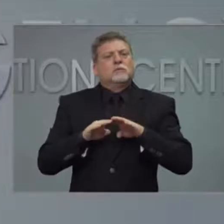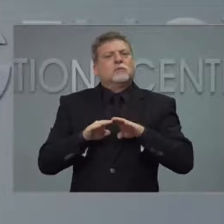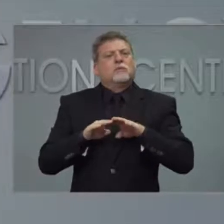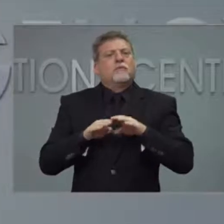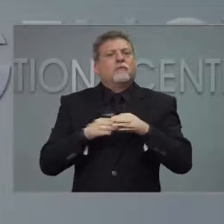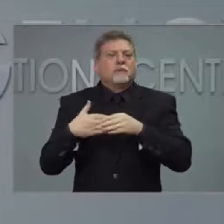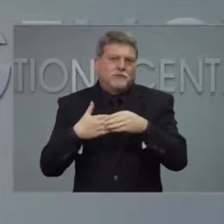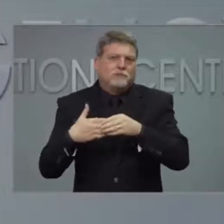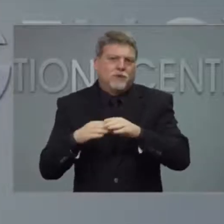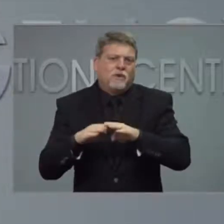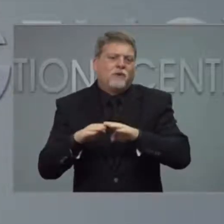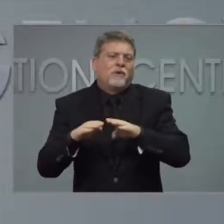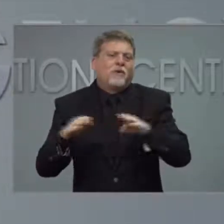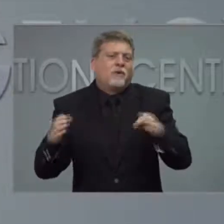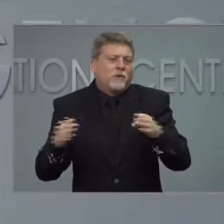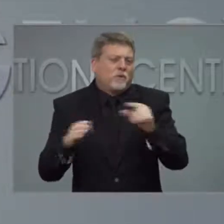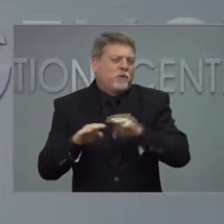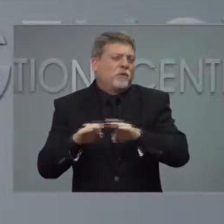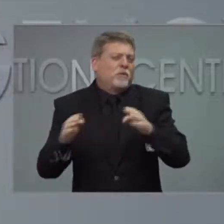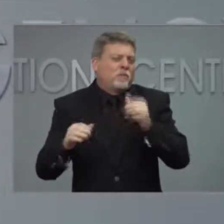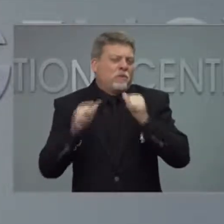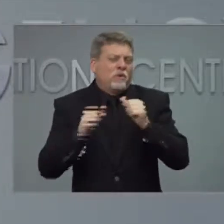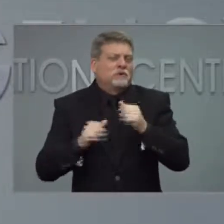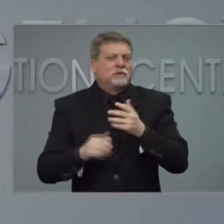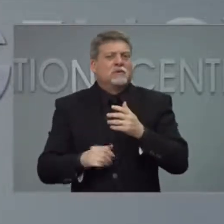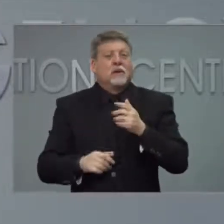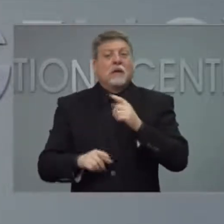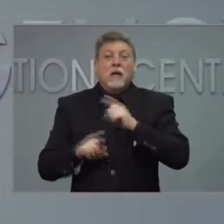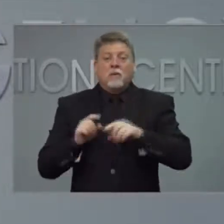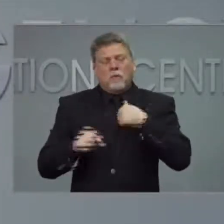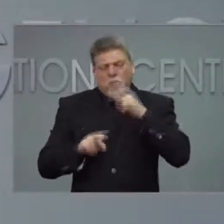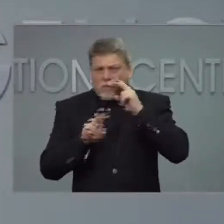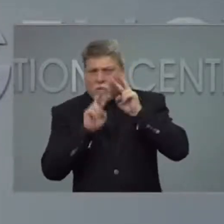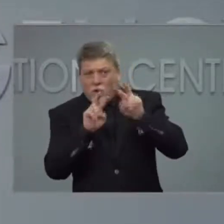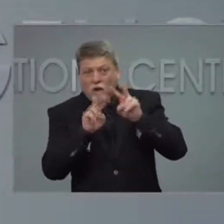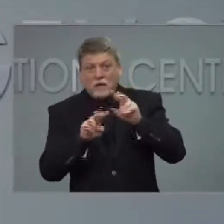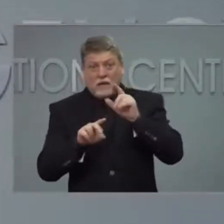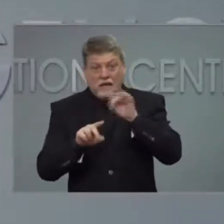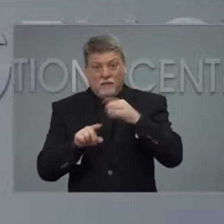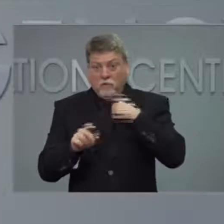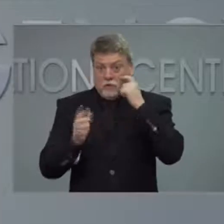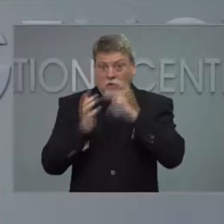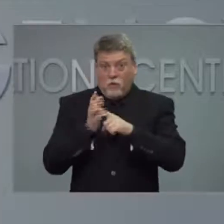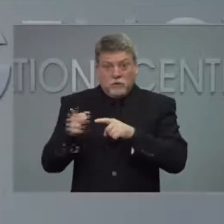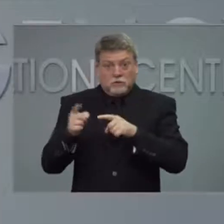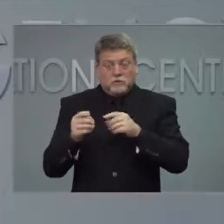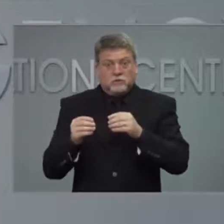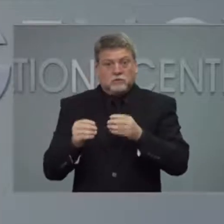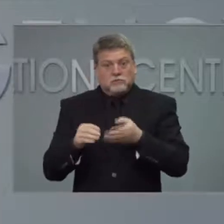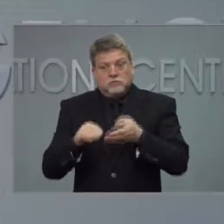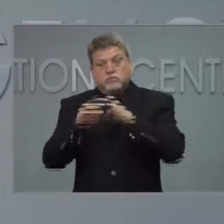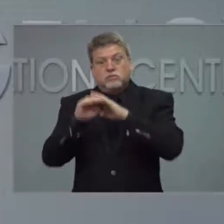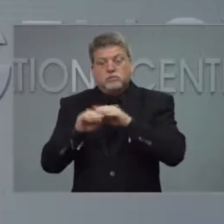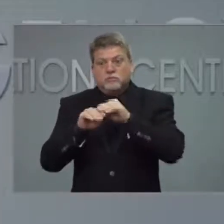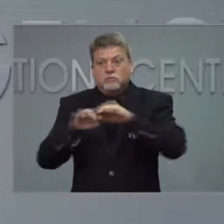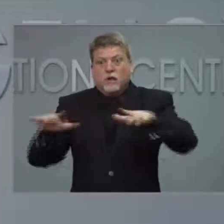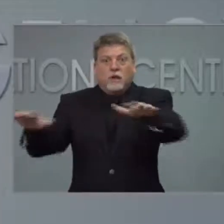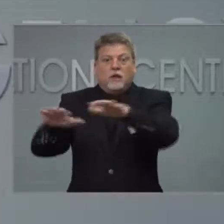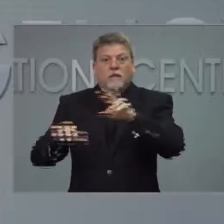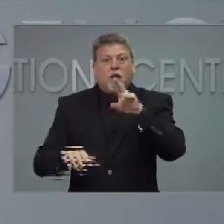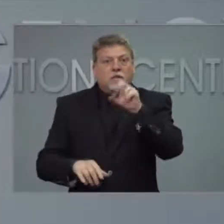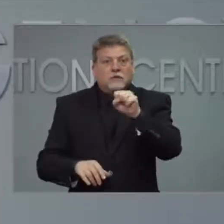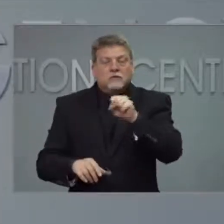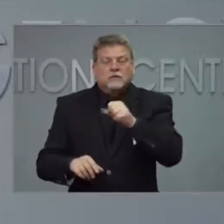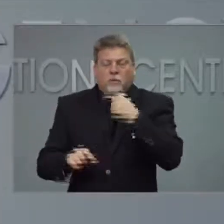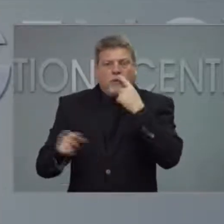watch our trends. And if that's something that we see more viral spread in those areas, we'll reassess as we go. I hope that is not the case. I